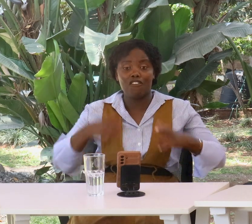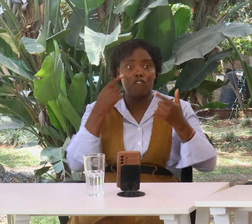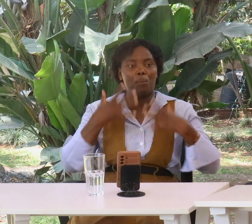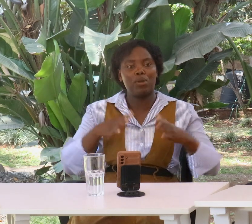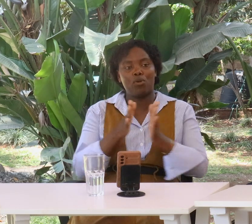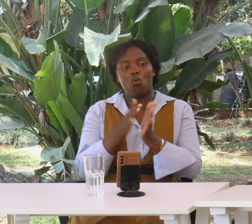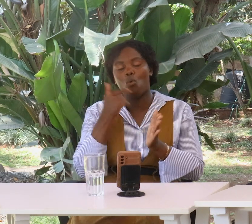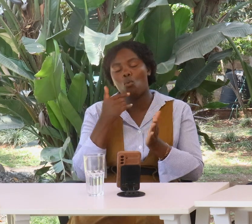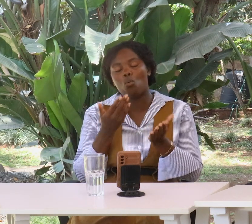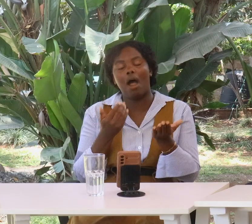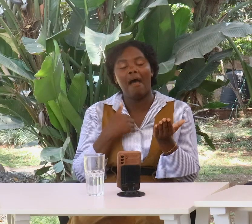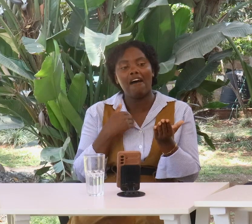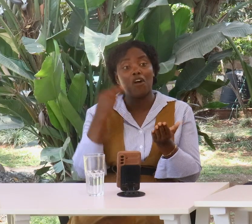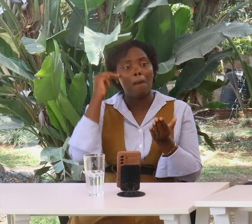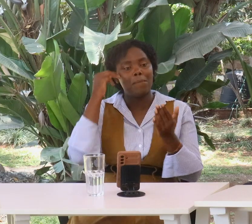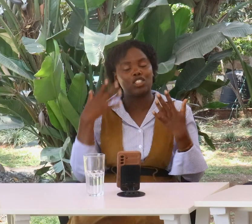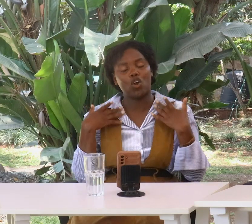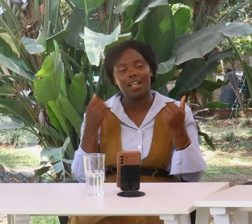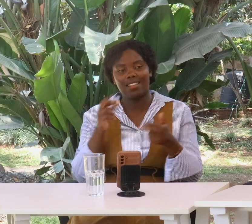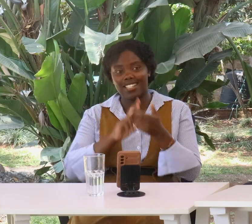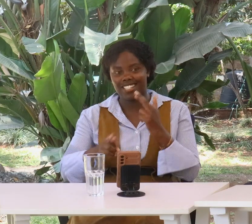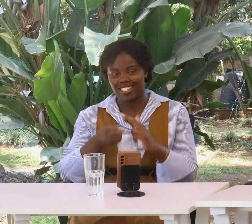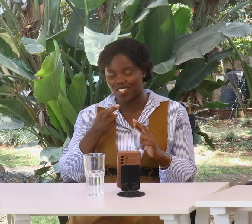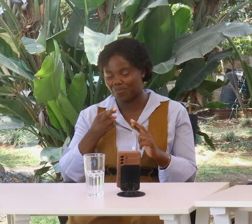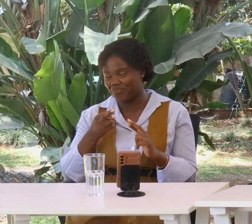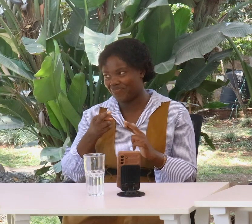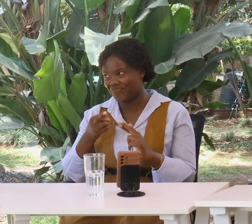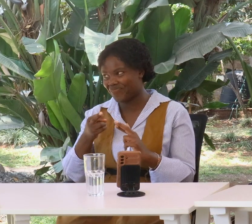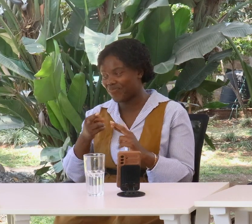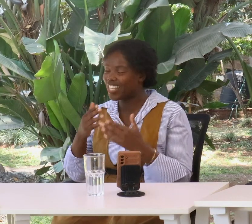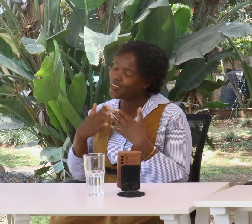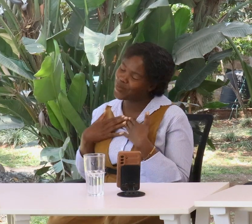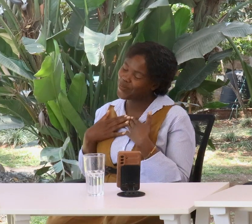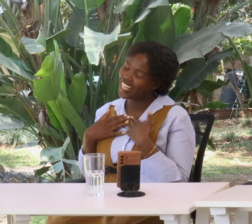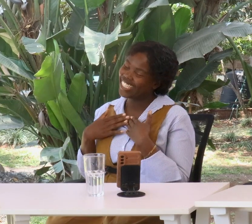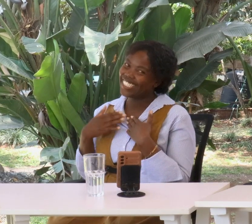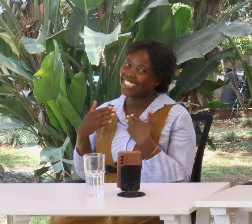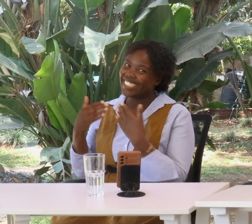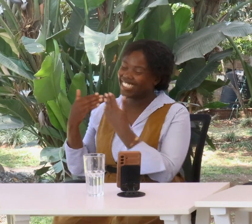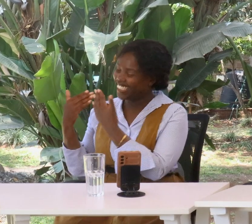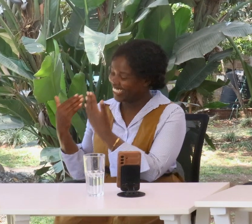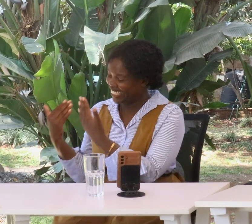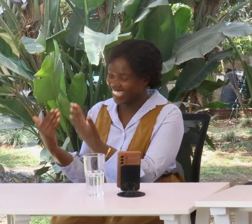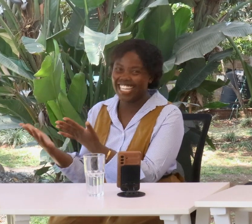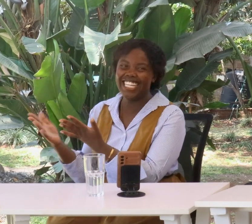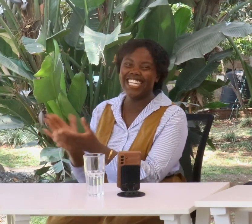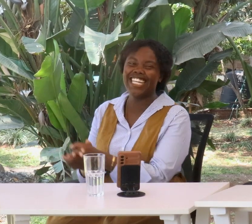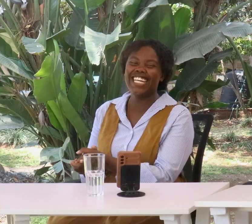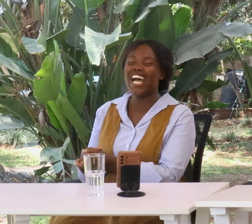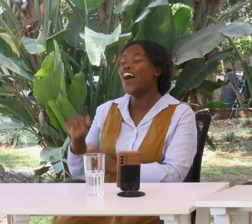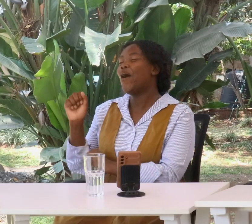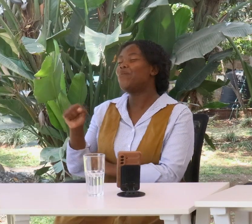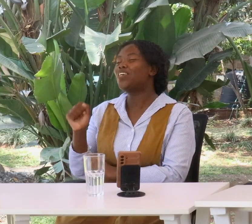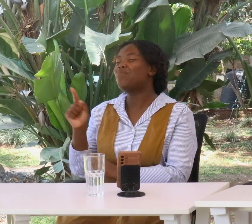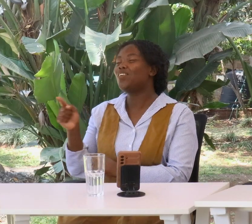better living standards for people who have mental health related problems. So on to Kat.